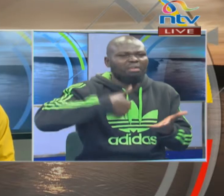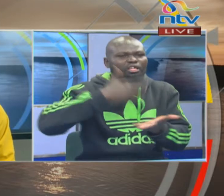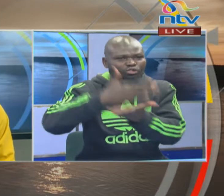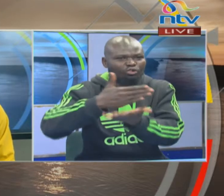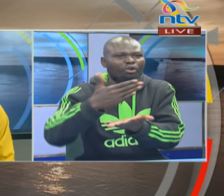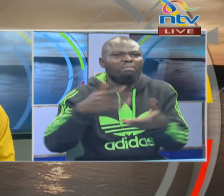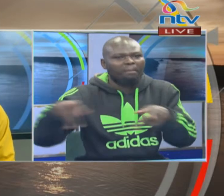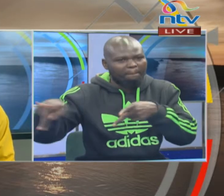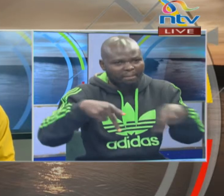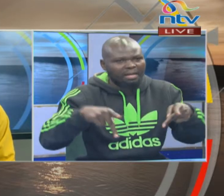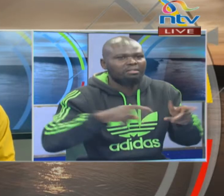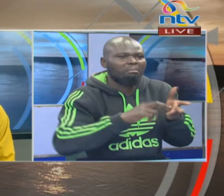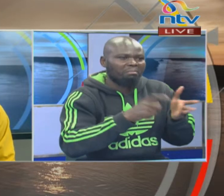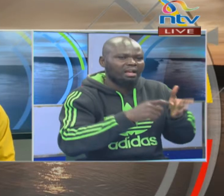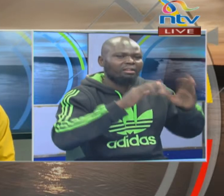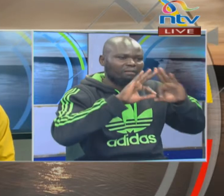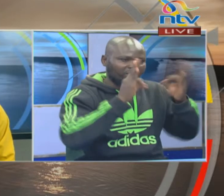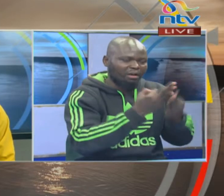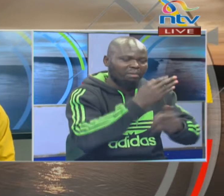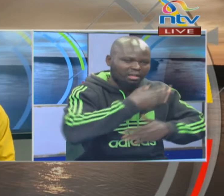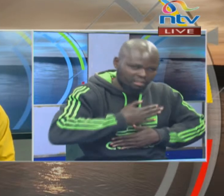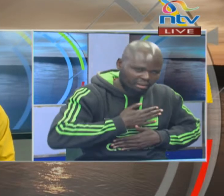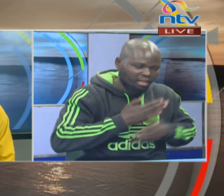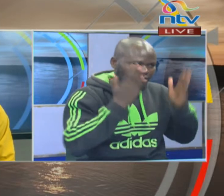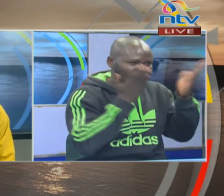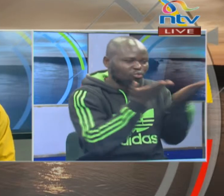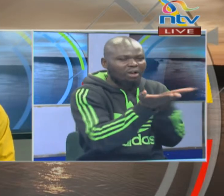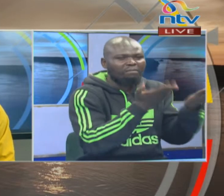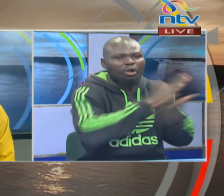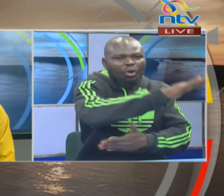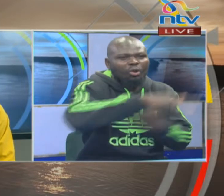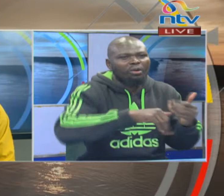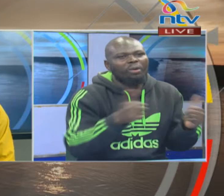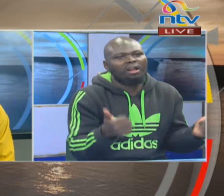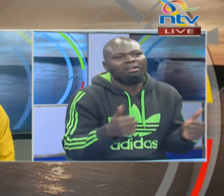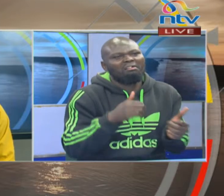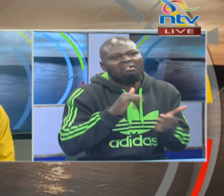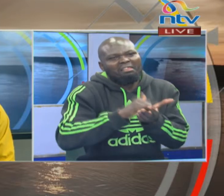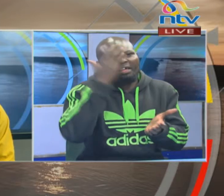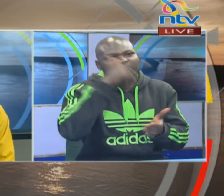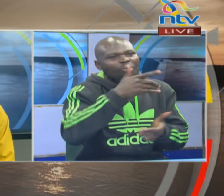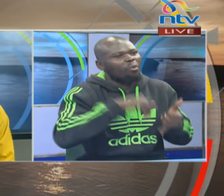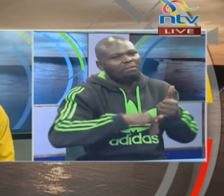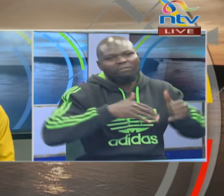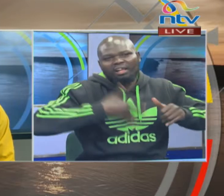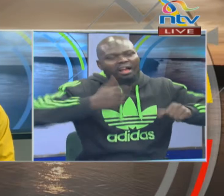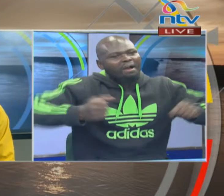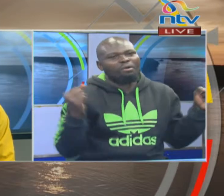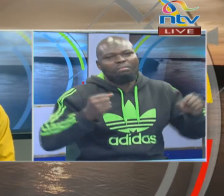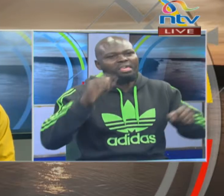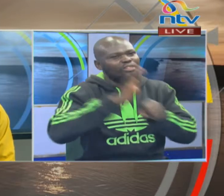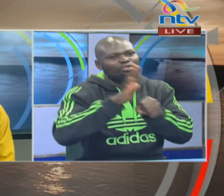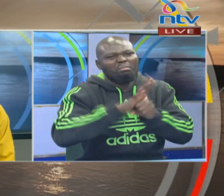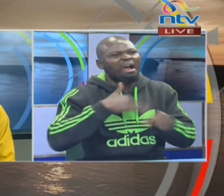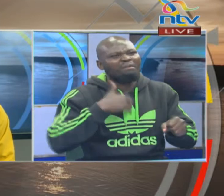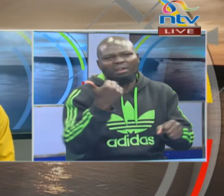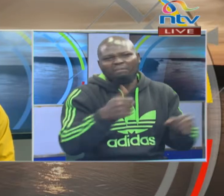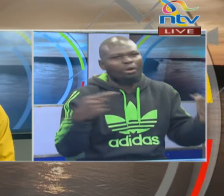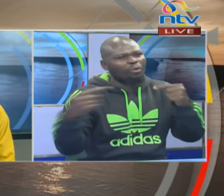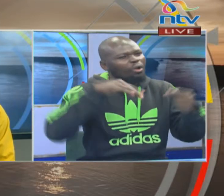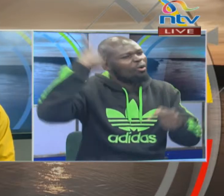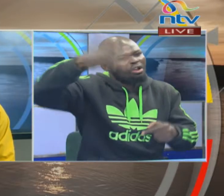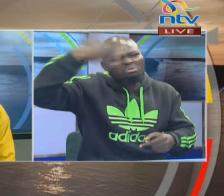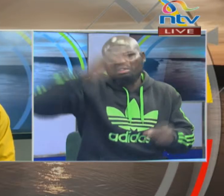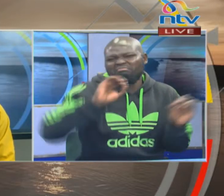to inform one another where one person is. So we respect one another, and that